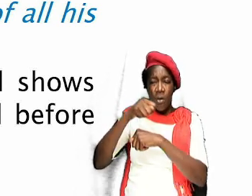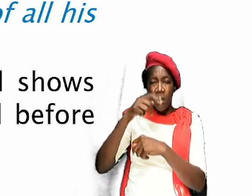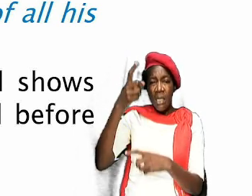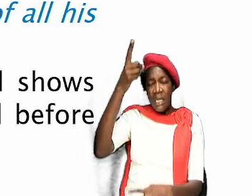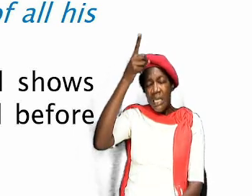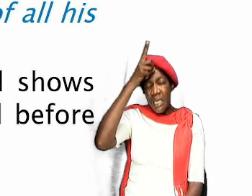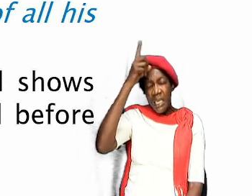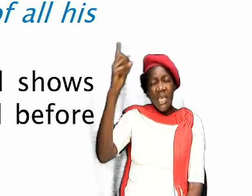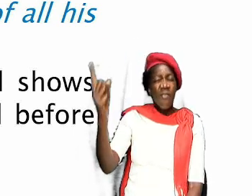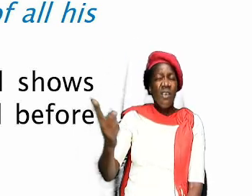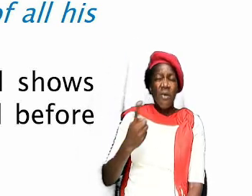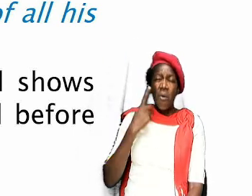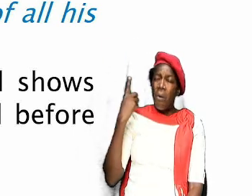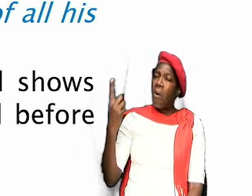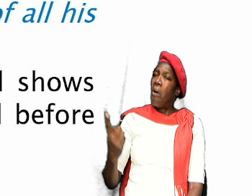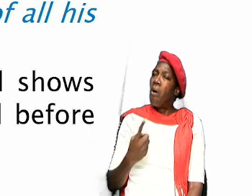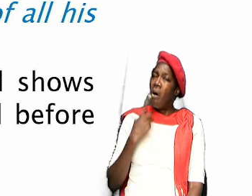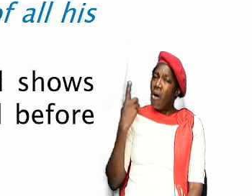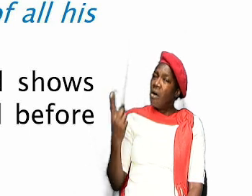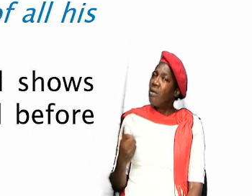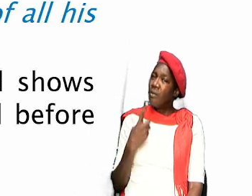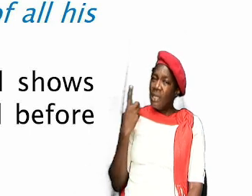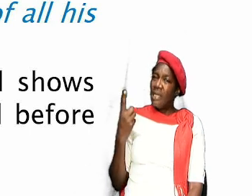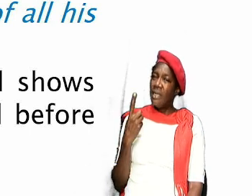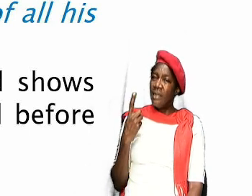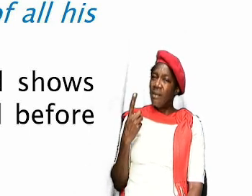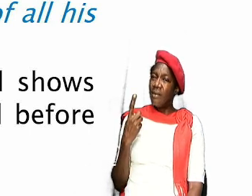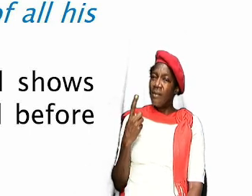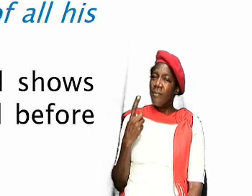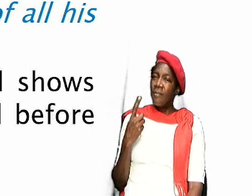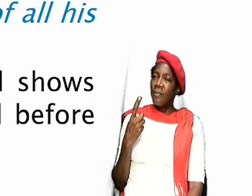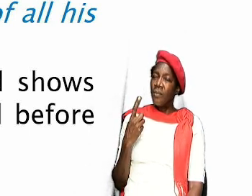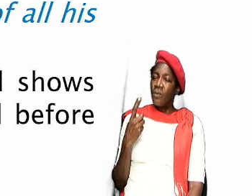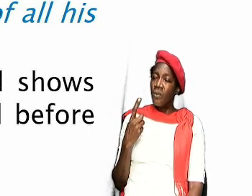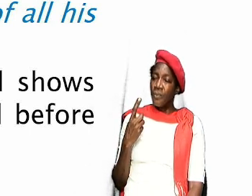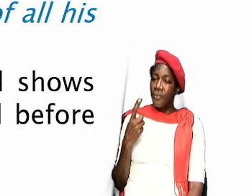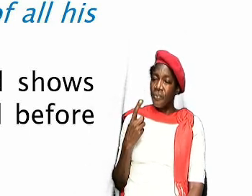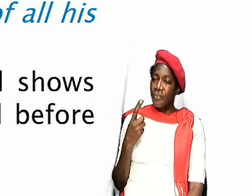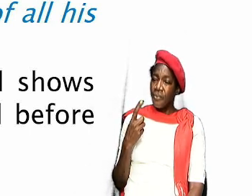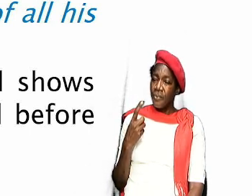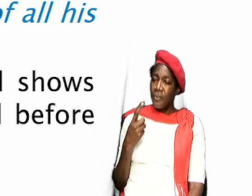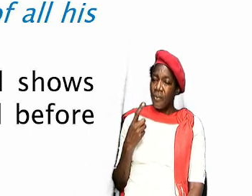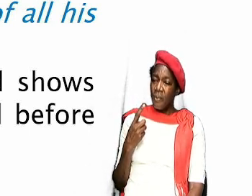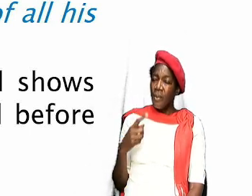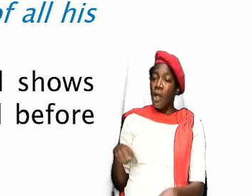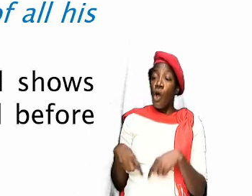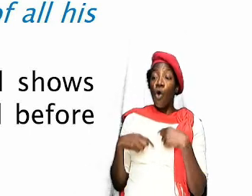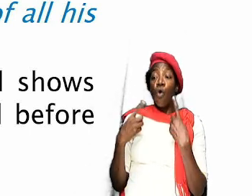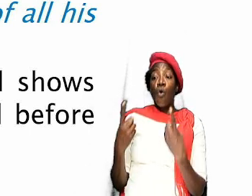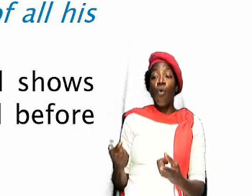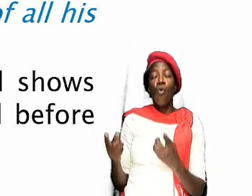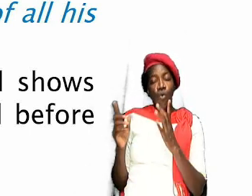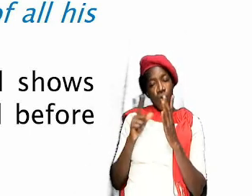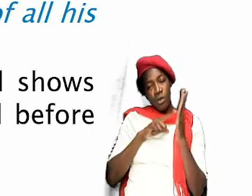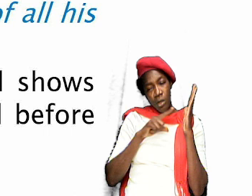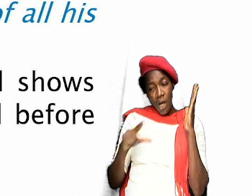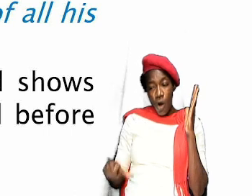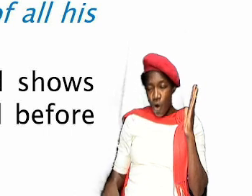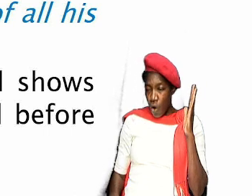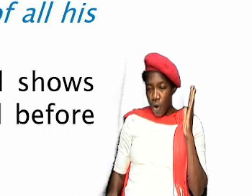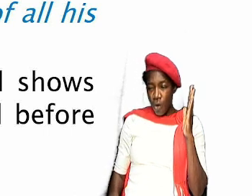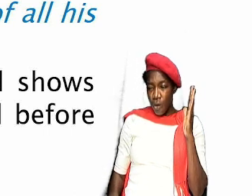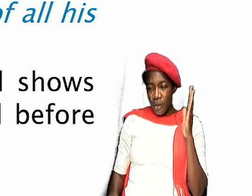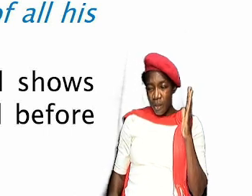always was a part of him going to the Lord for even